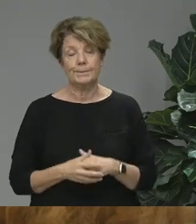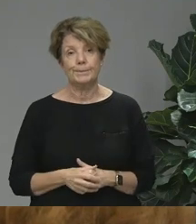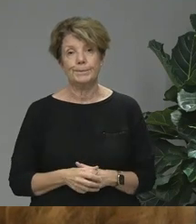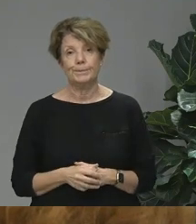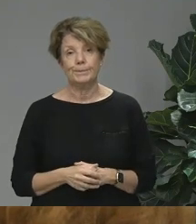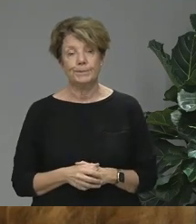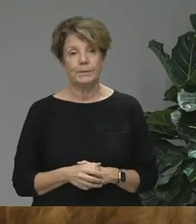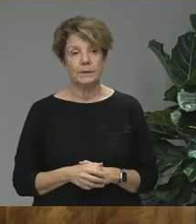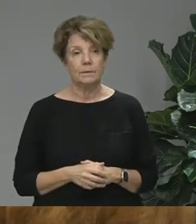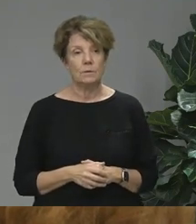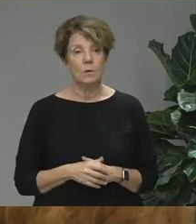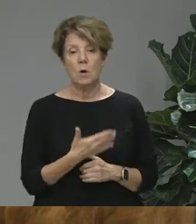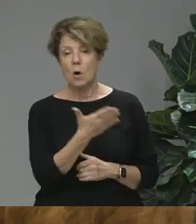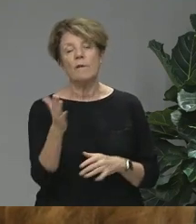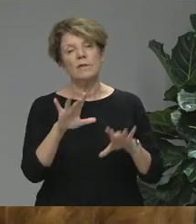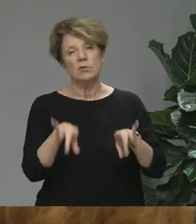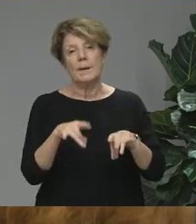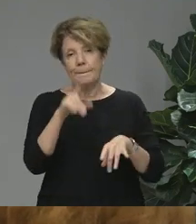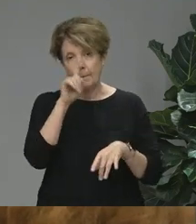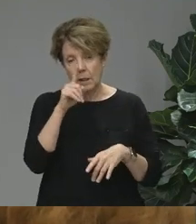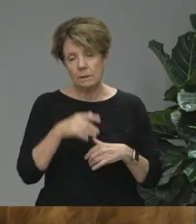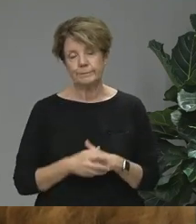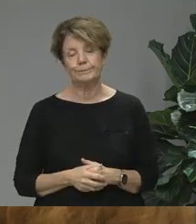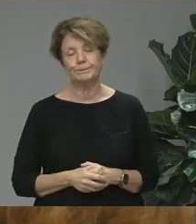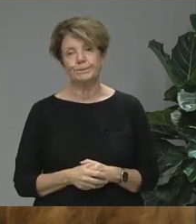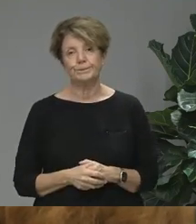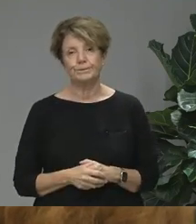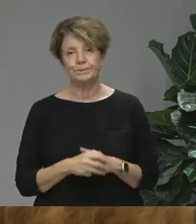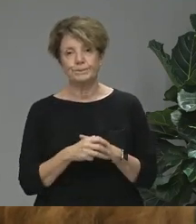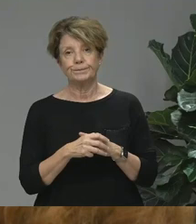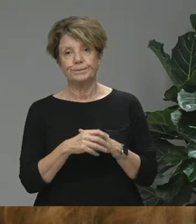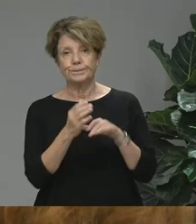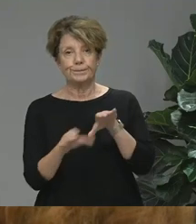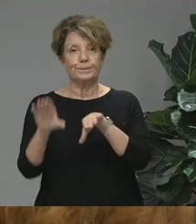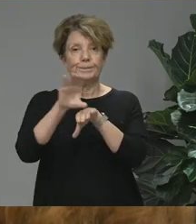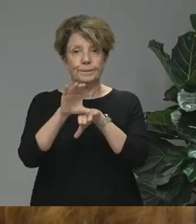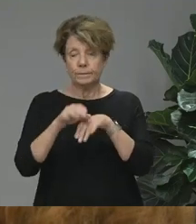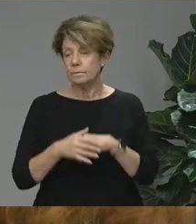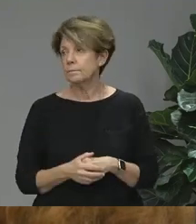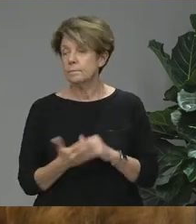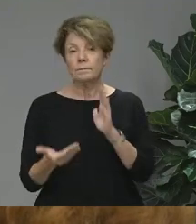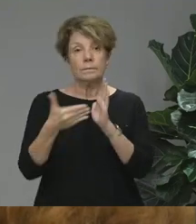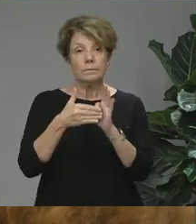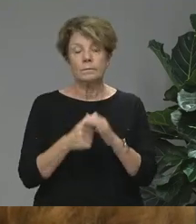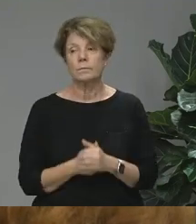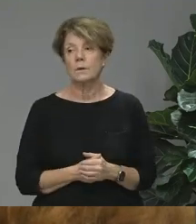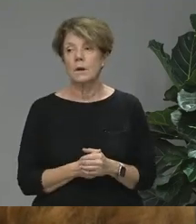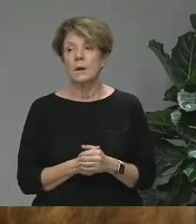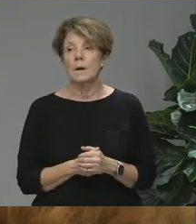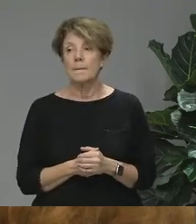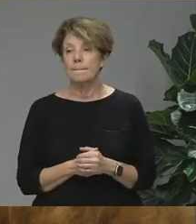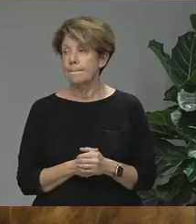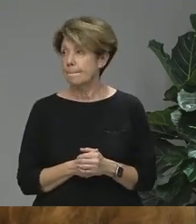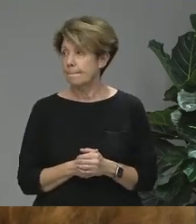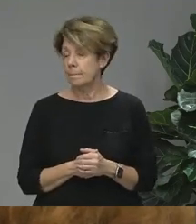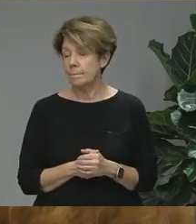of Australians. On top of that, we have this, that most of the items that we have here today,